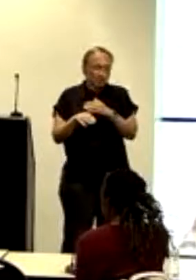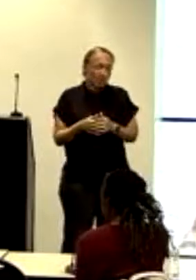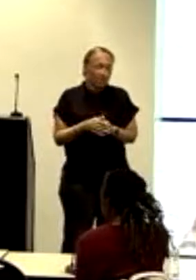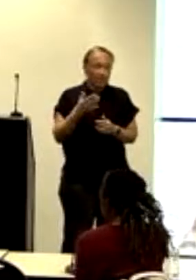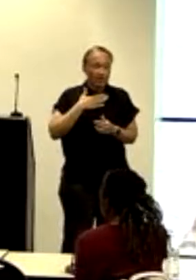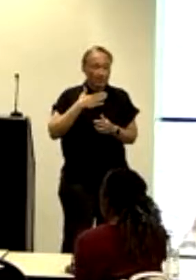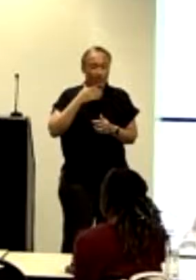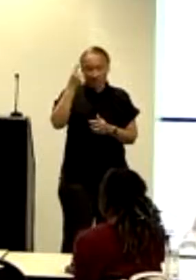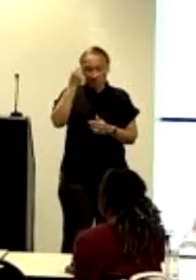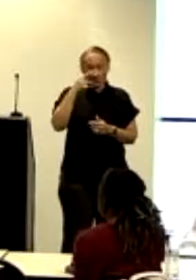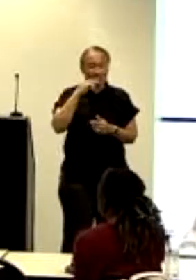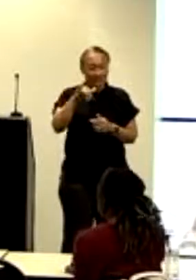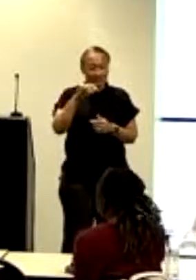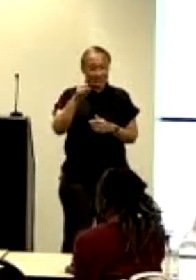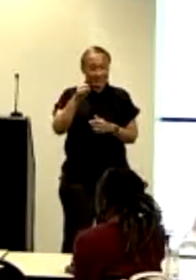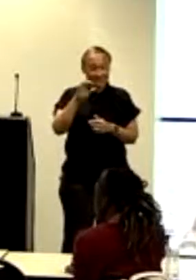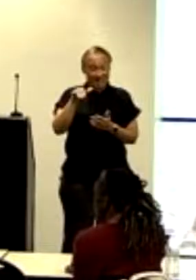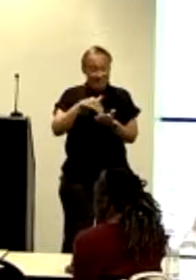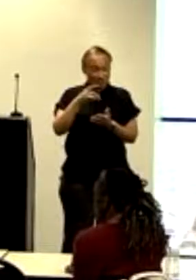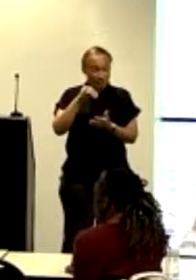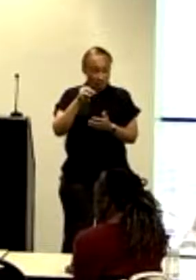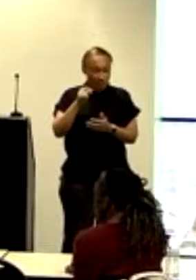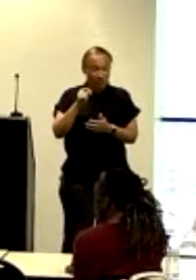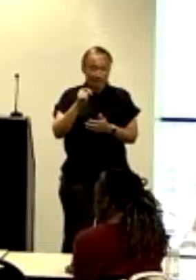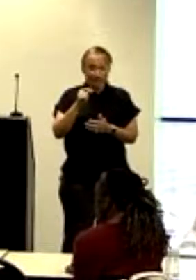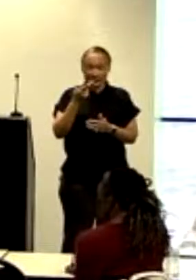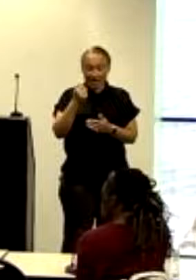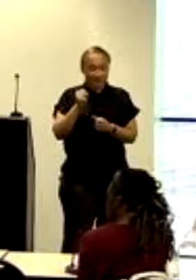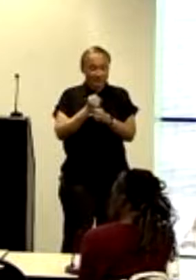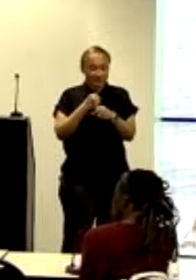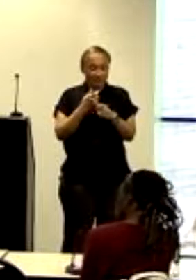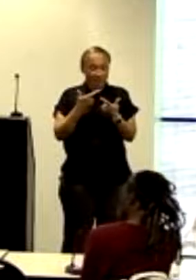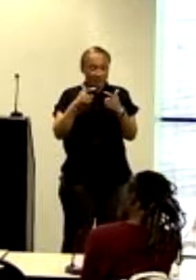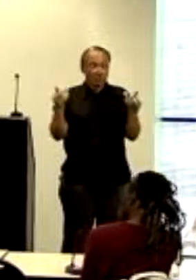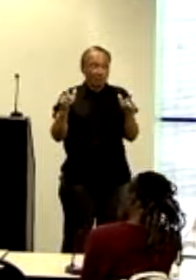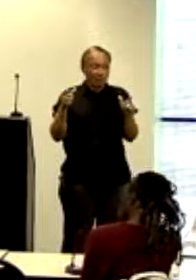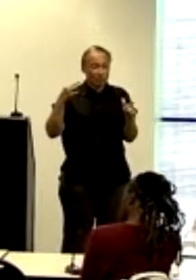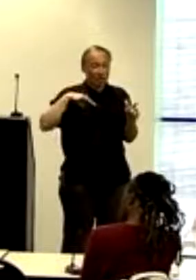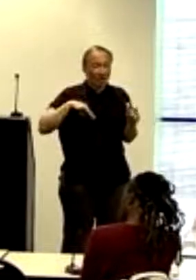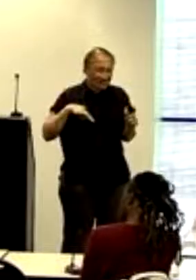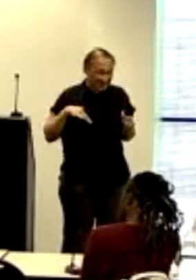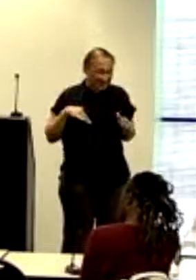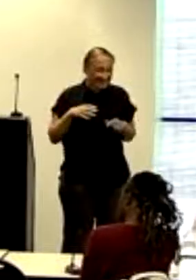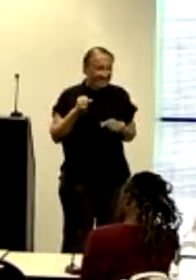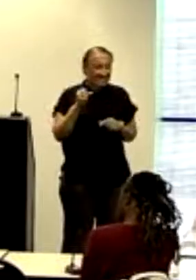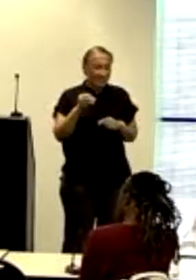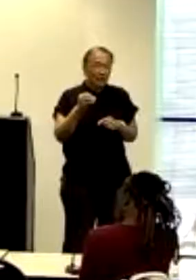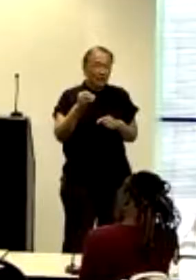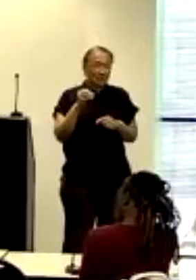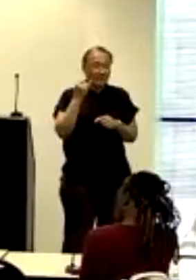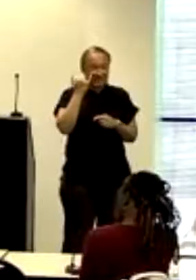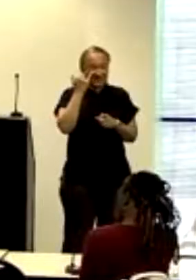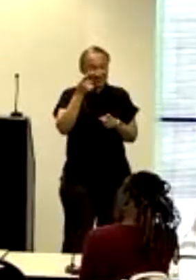My understanding is that CenterPoint has made a large profit. And so a